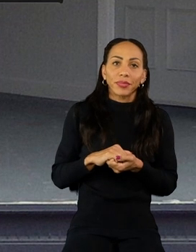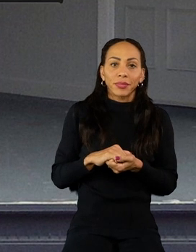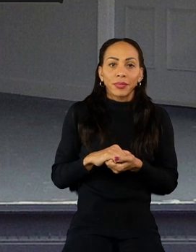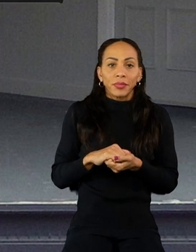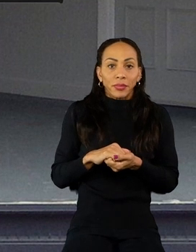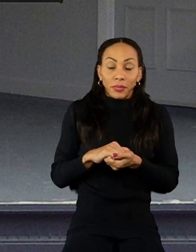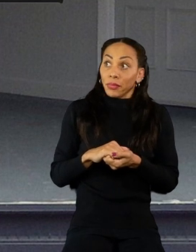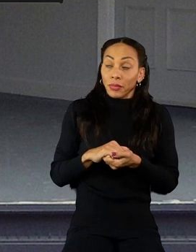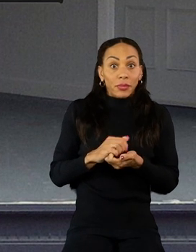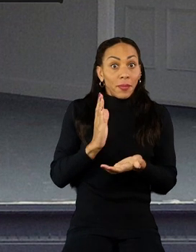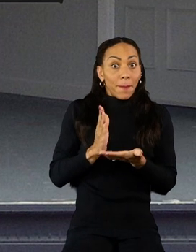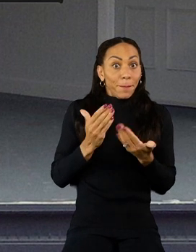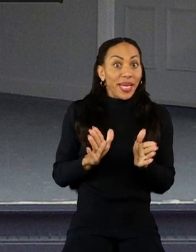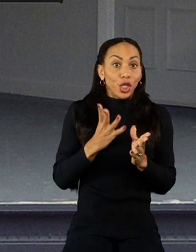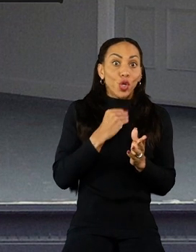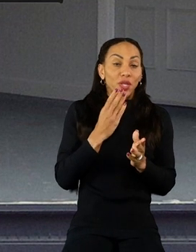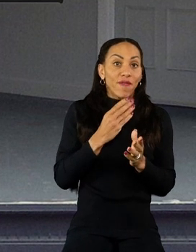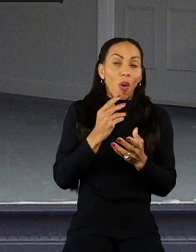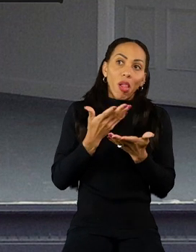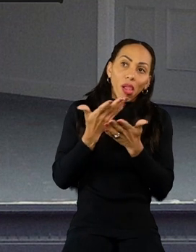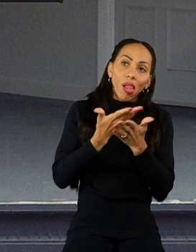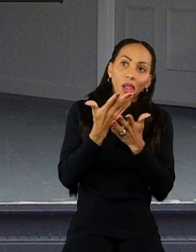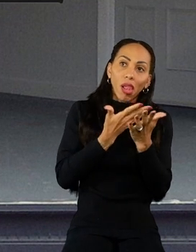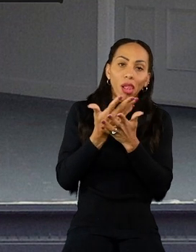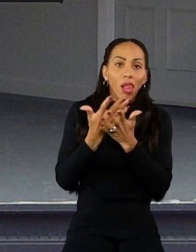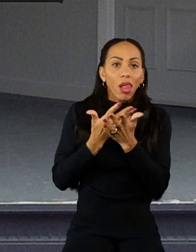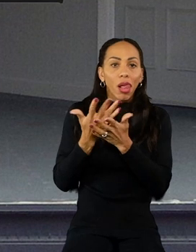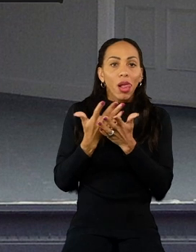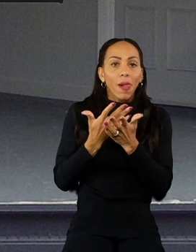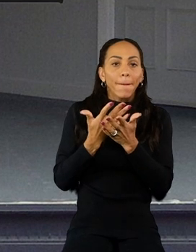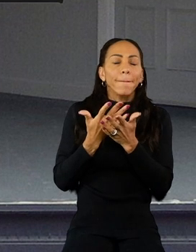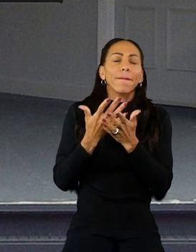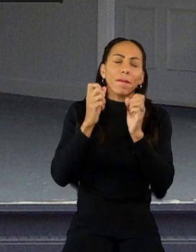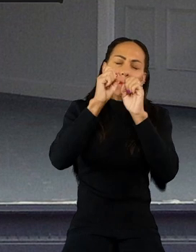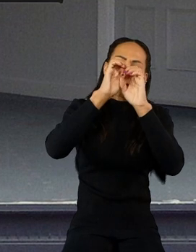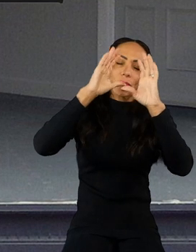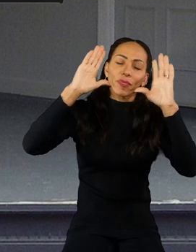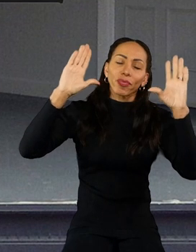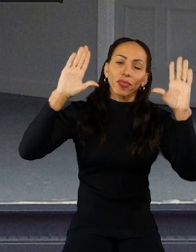it. Yeah, no, this has all been so, so useful just for